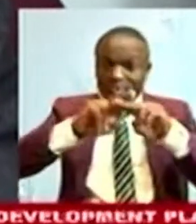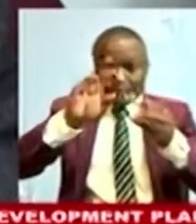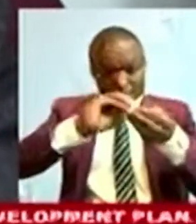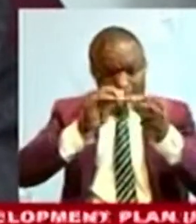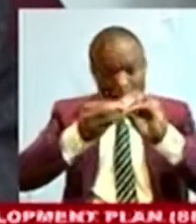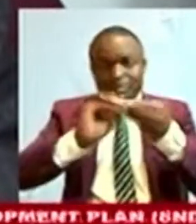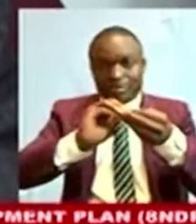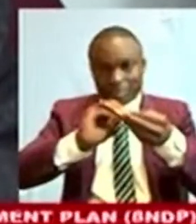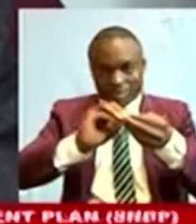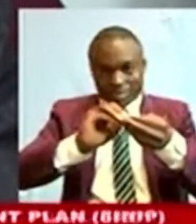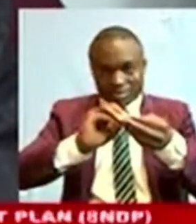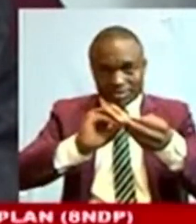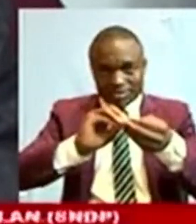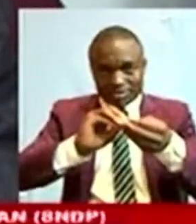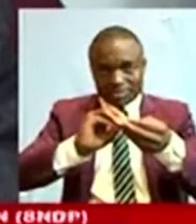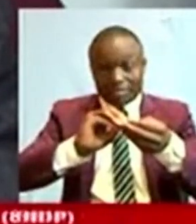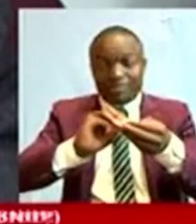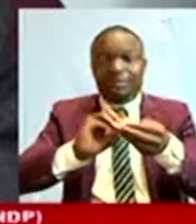of